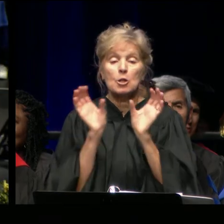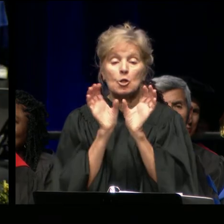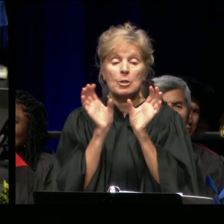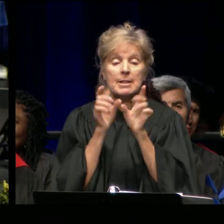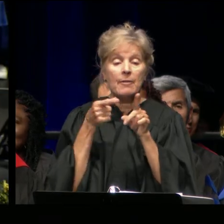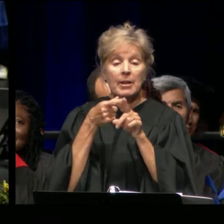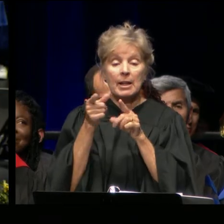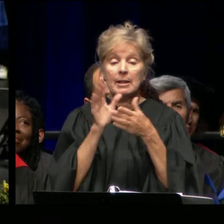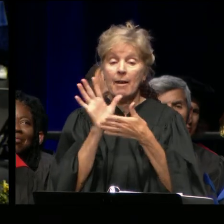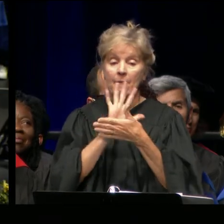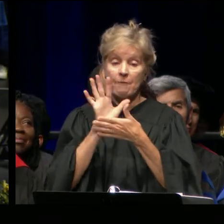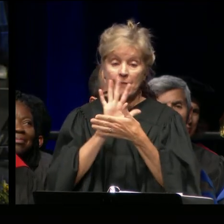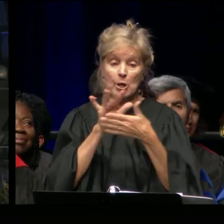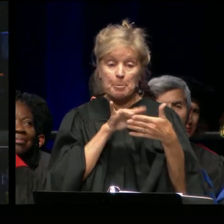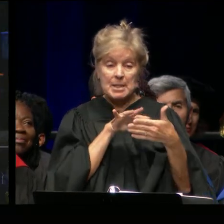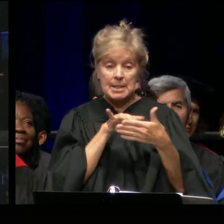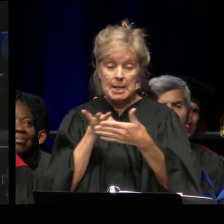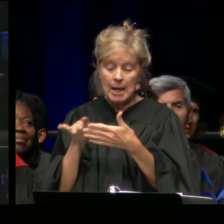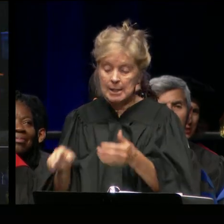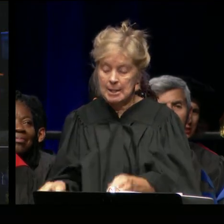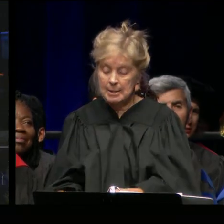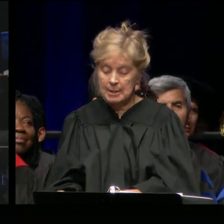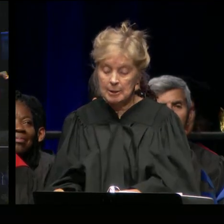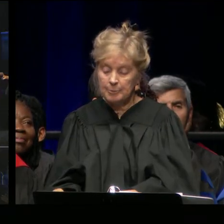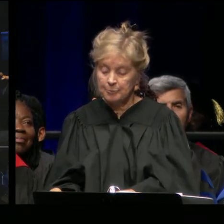Certificate in Film Studies.